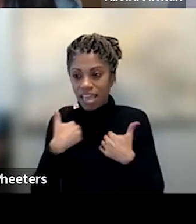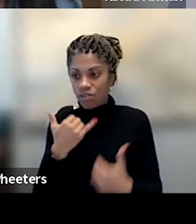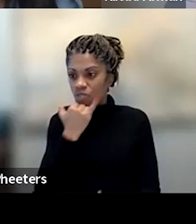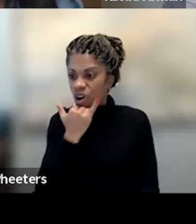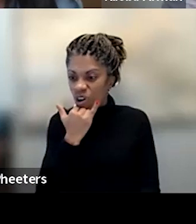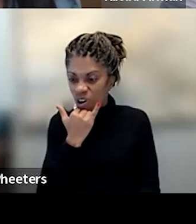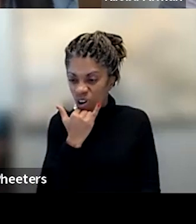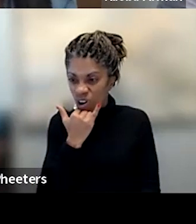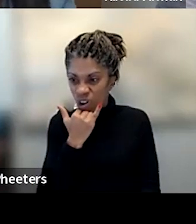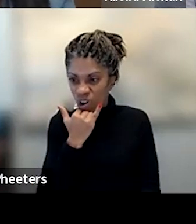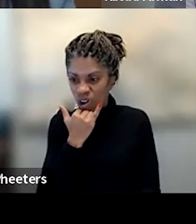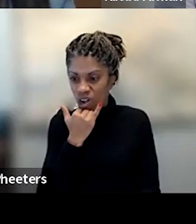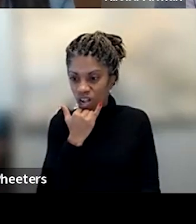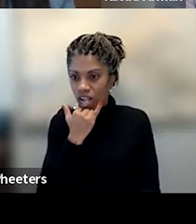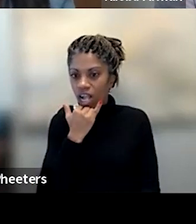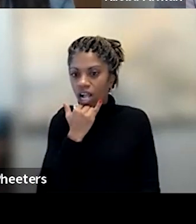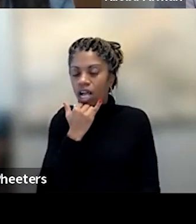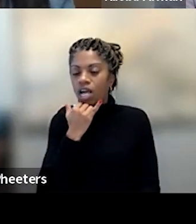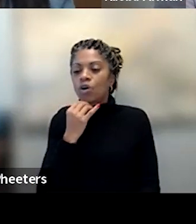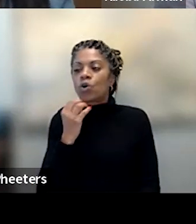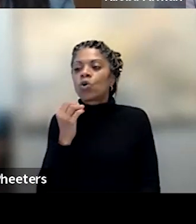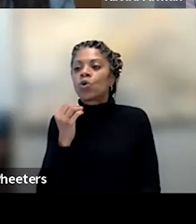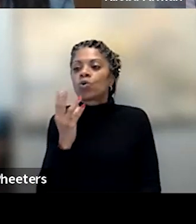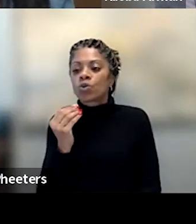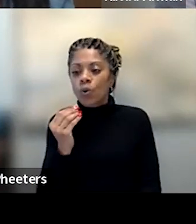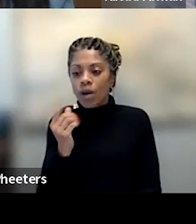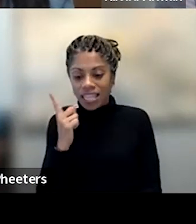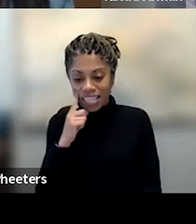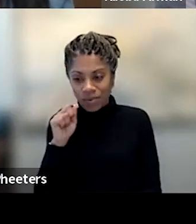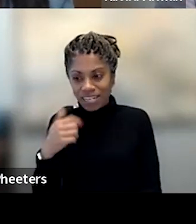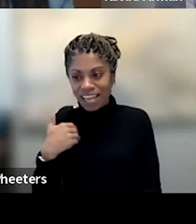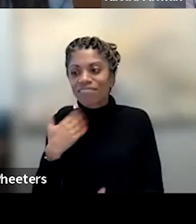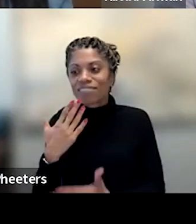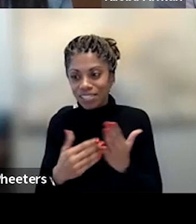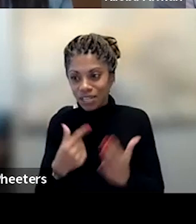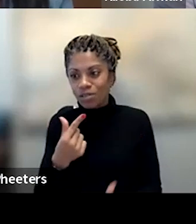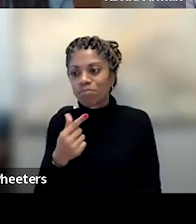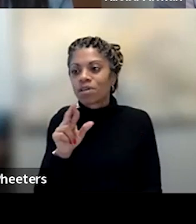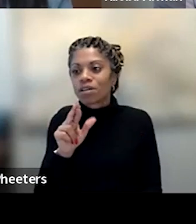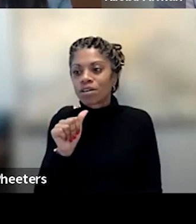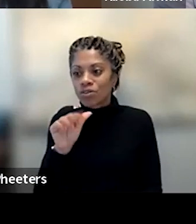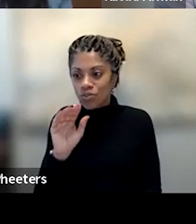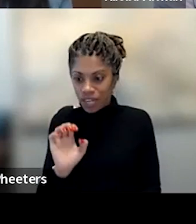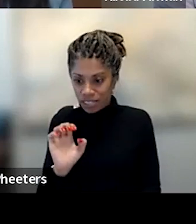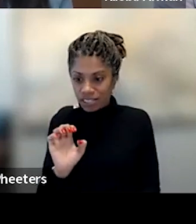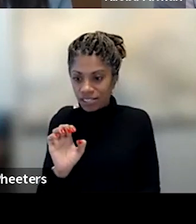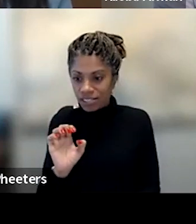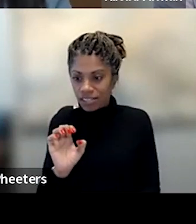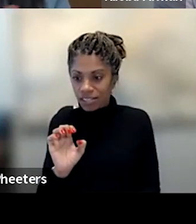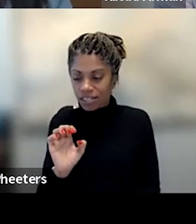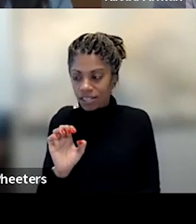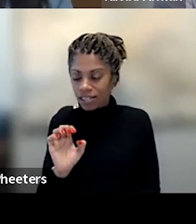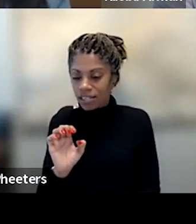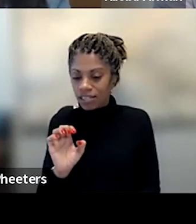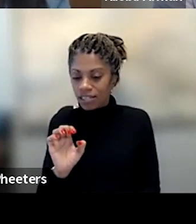for getting it wrong. So I think that we also need to have some grace for our colleagues who are not of color,